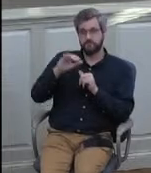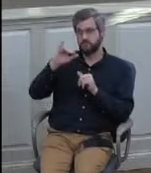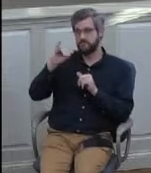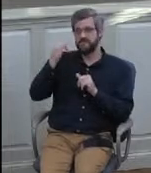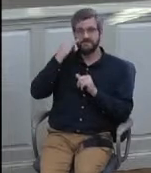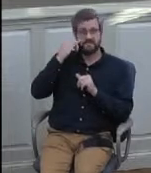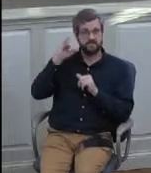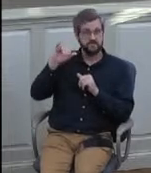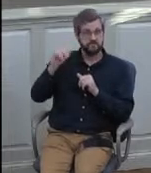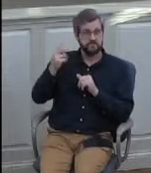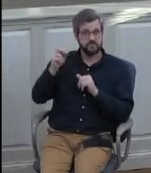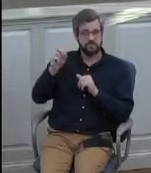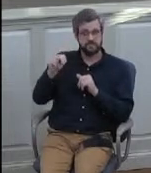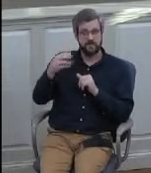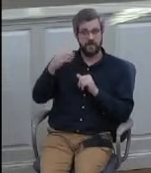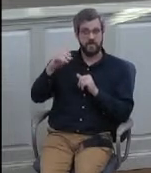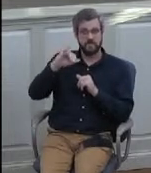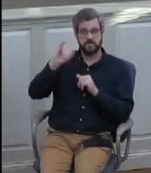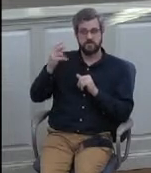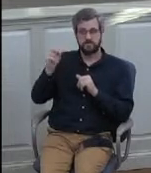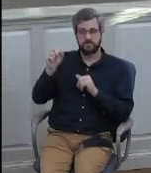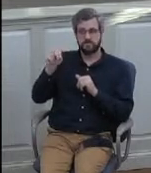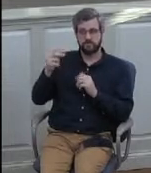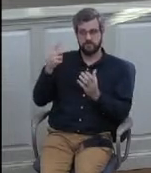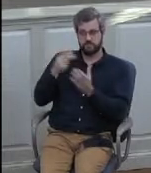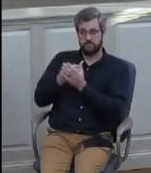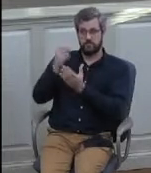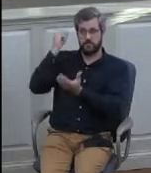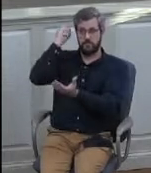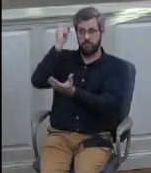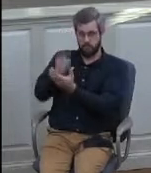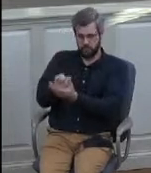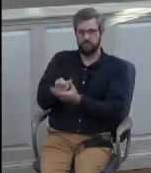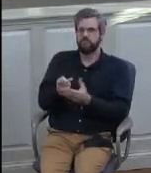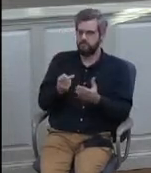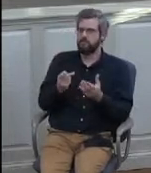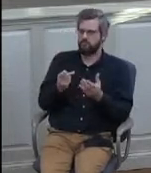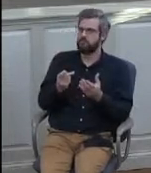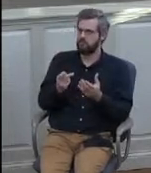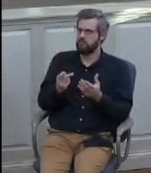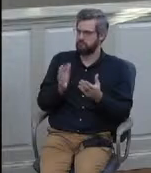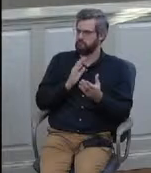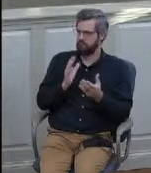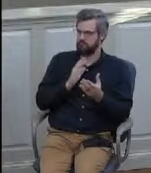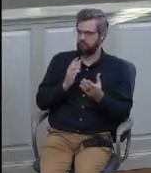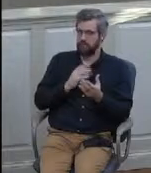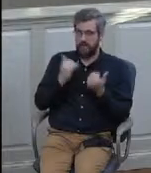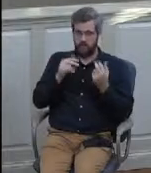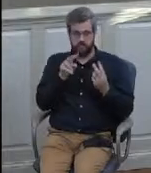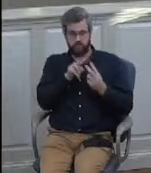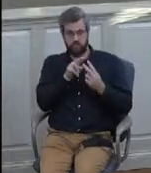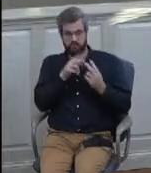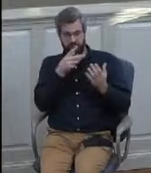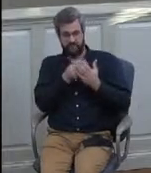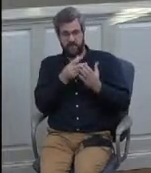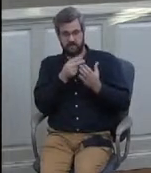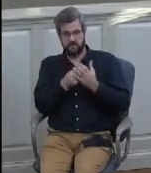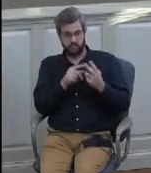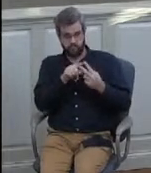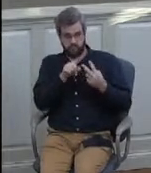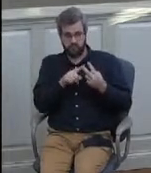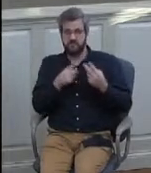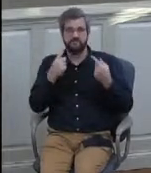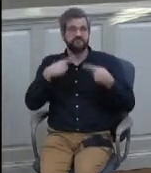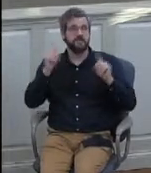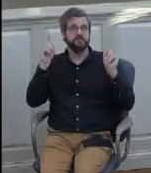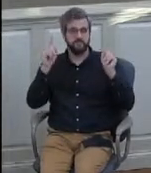Johnson is approved. And that's, you know, the vaccines we have now are obviously very effective, which is great. But I can